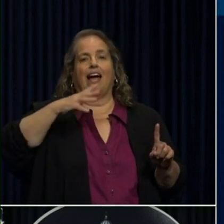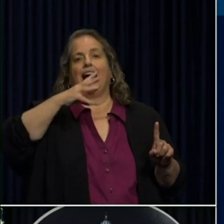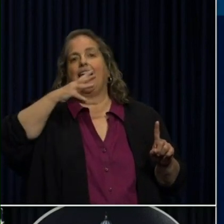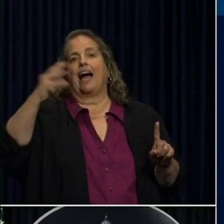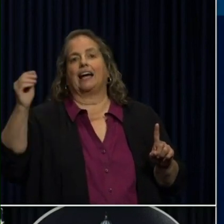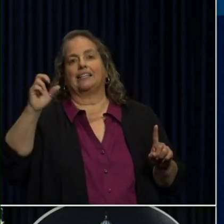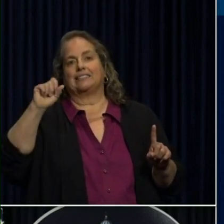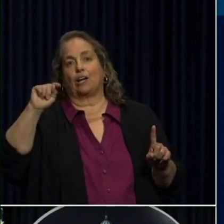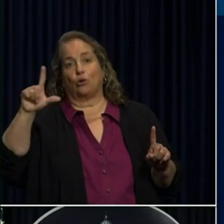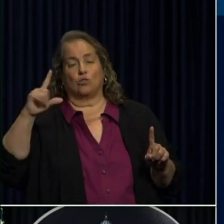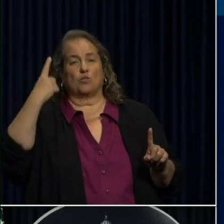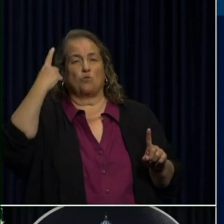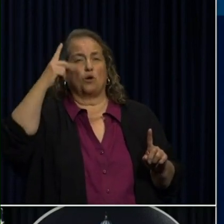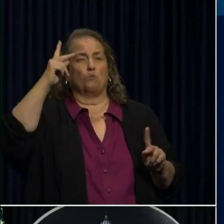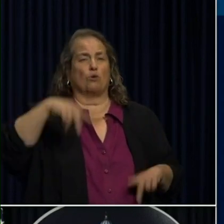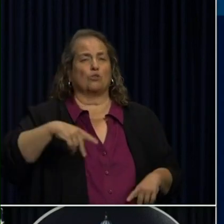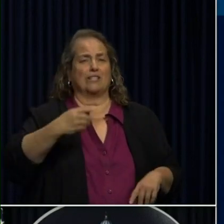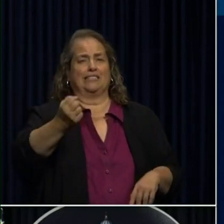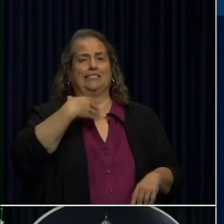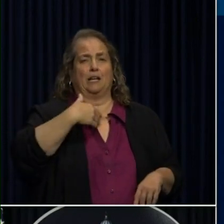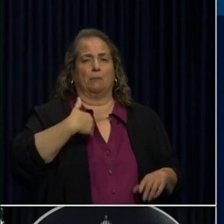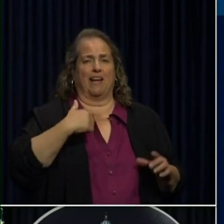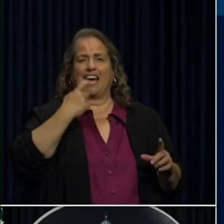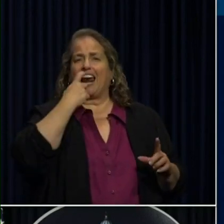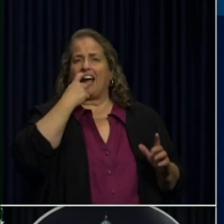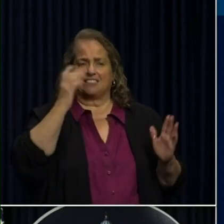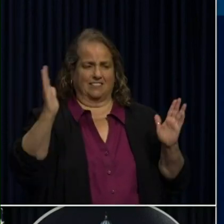glass Philadelphia versus St. Louis